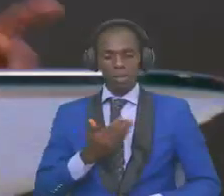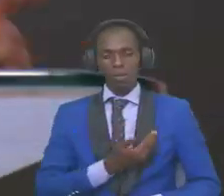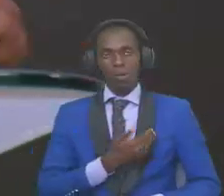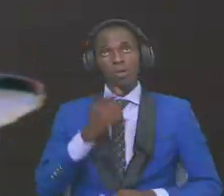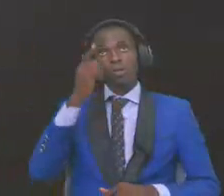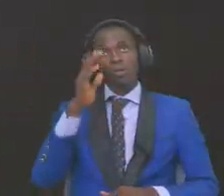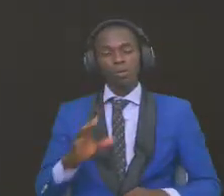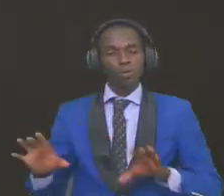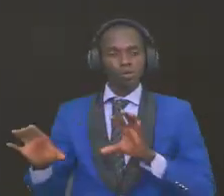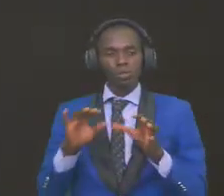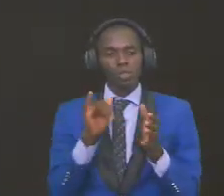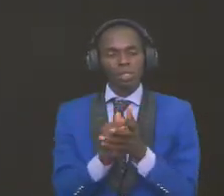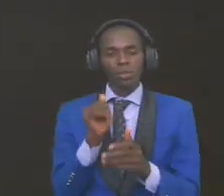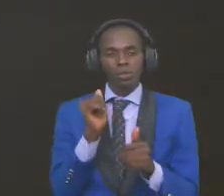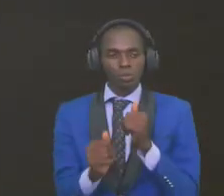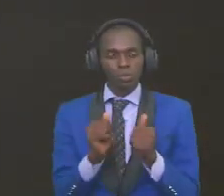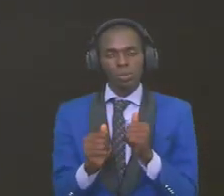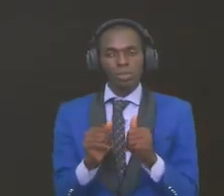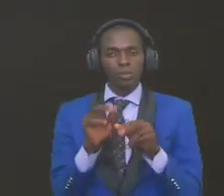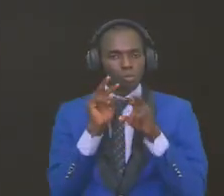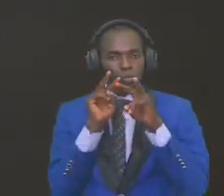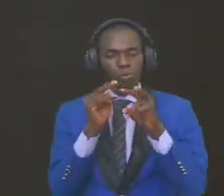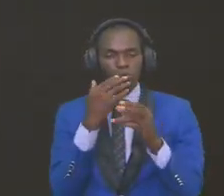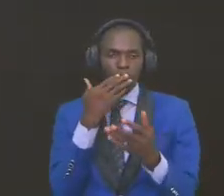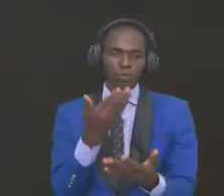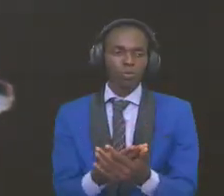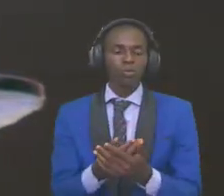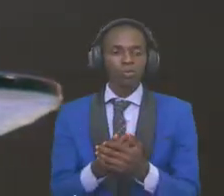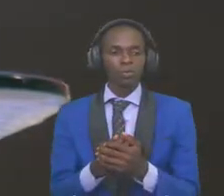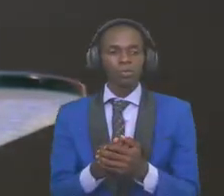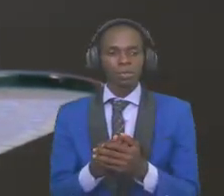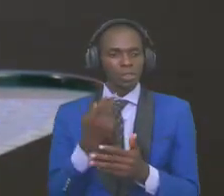which seemeth him good. And let's look at